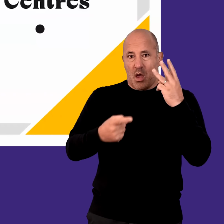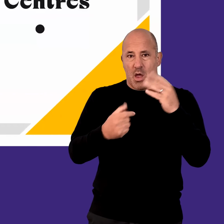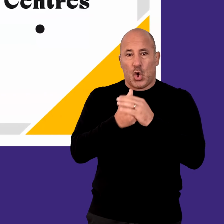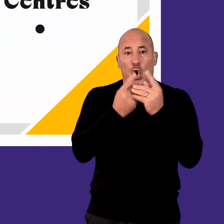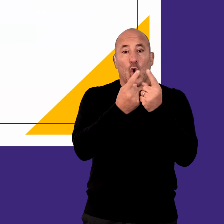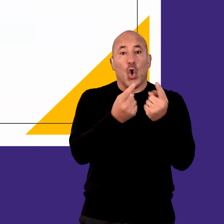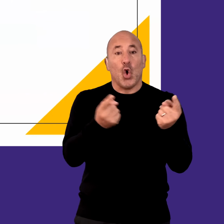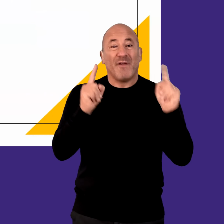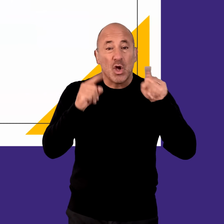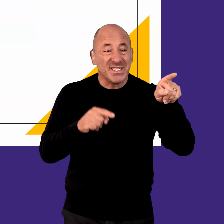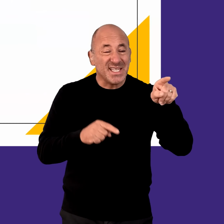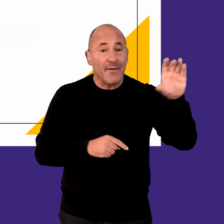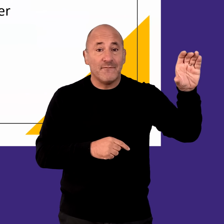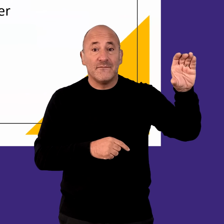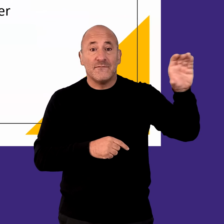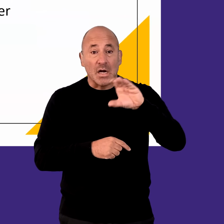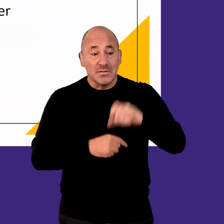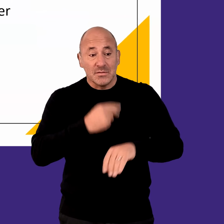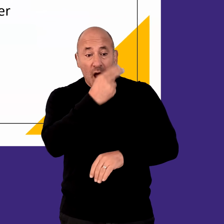learned.